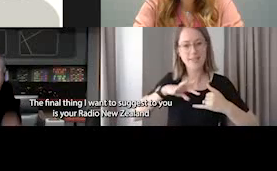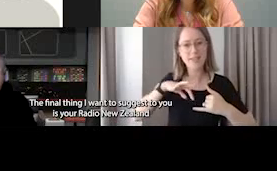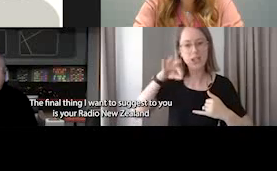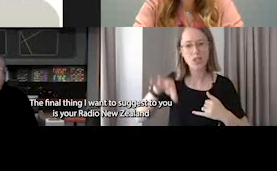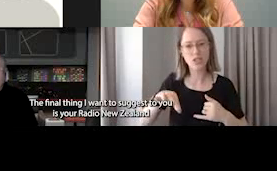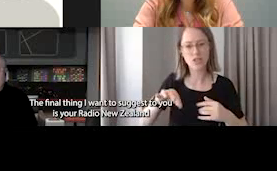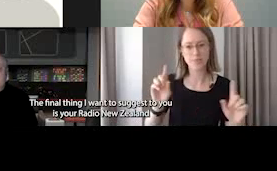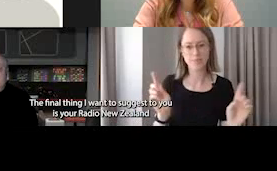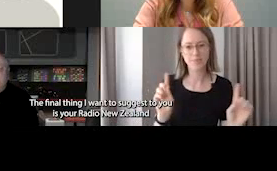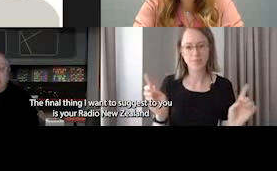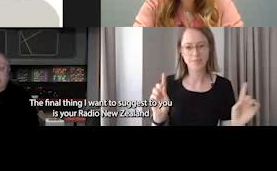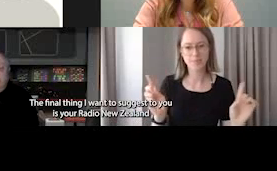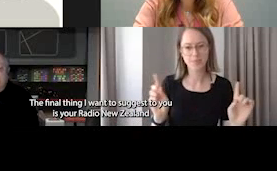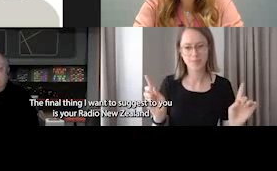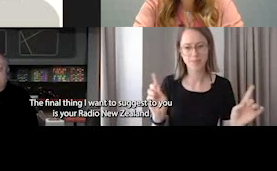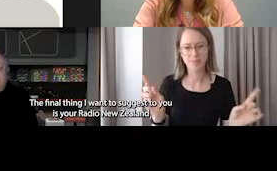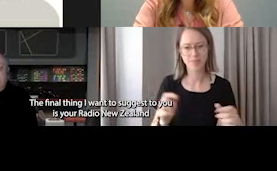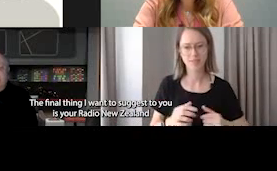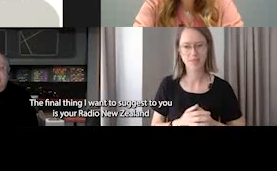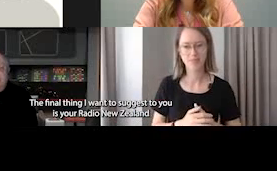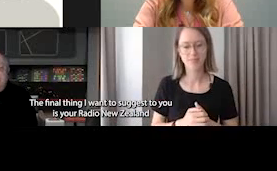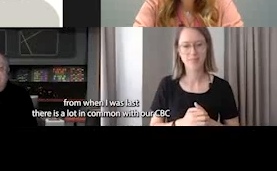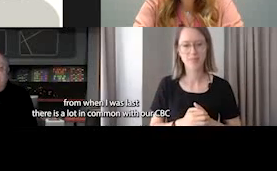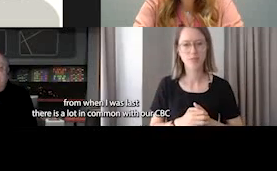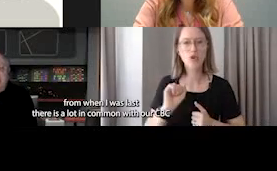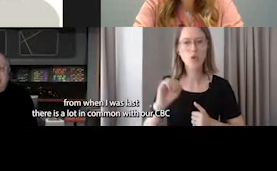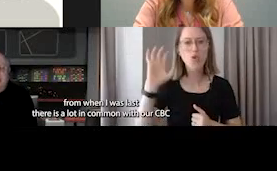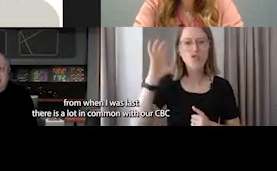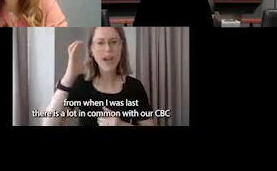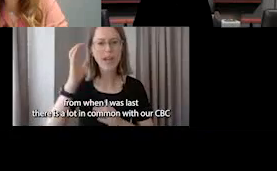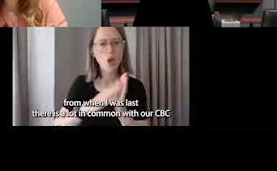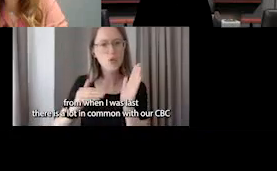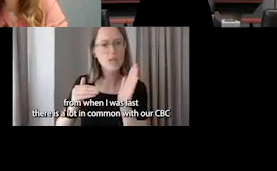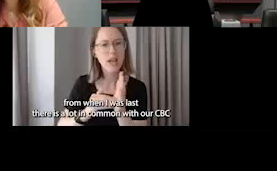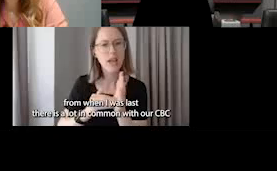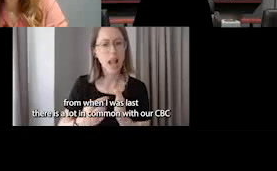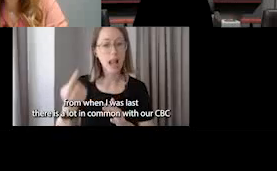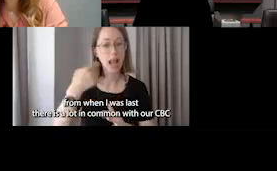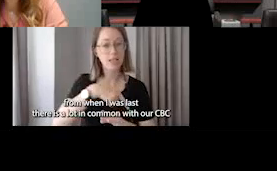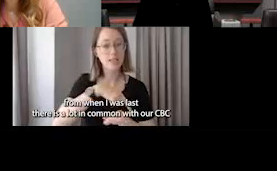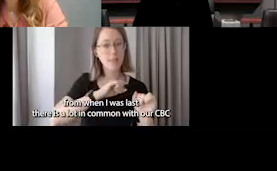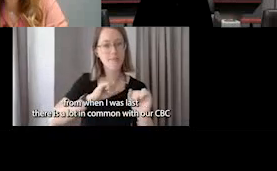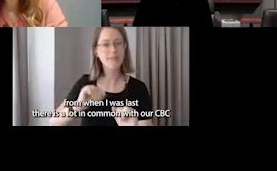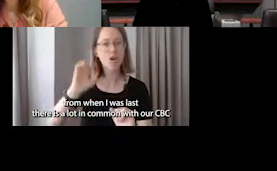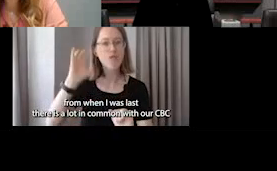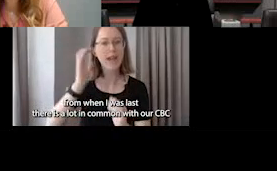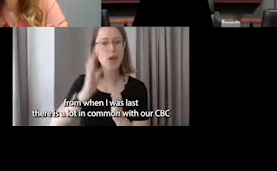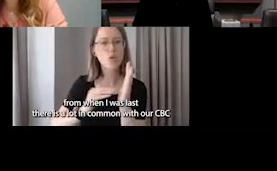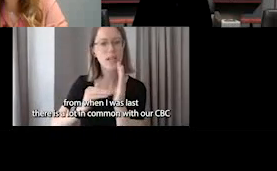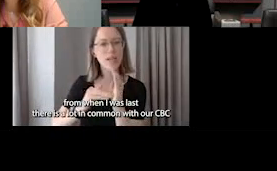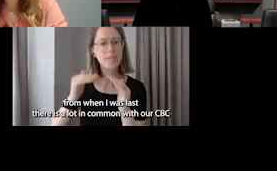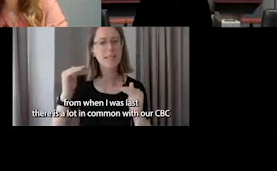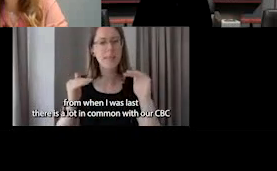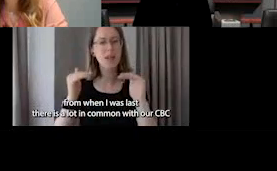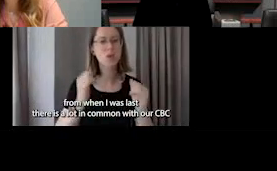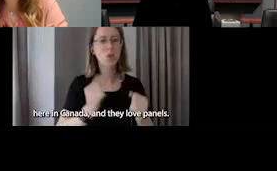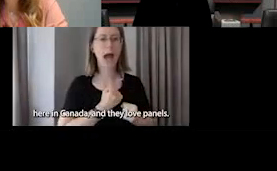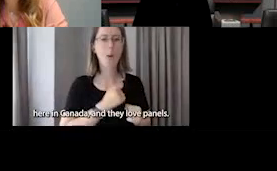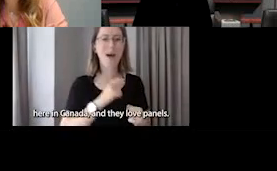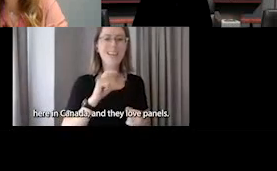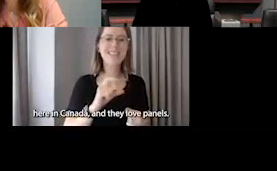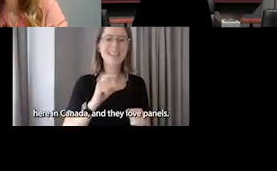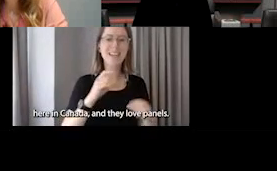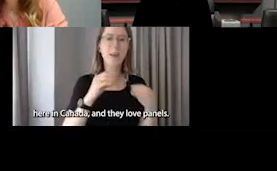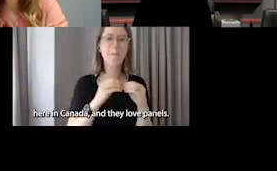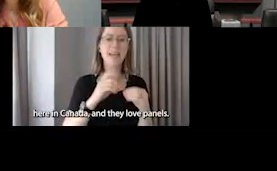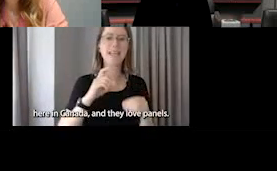is your Radio New Zealand, from when I was last there, has a lot in common with our CBC